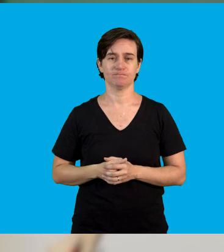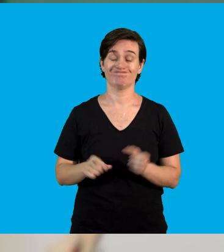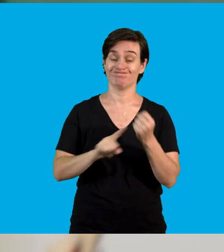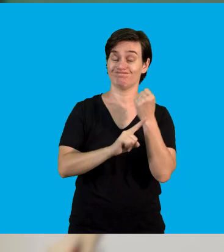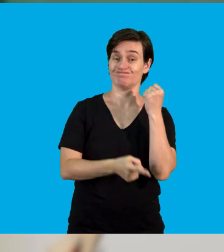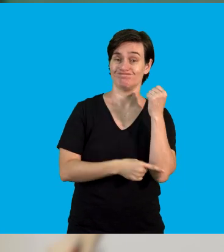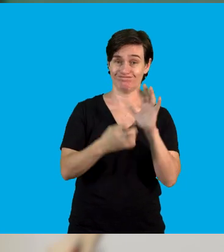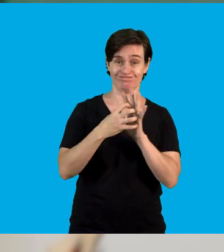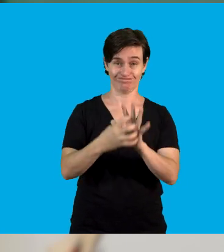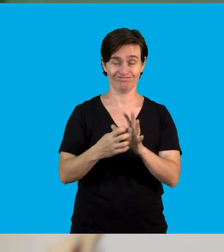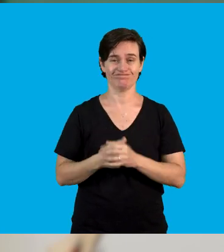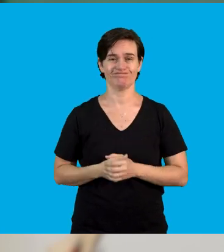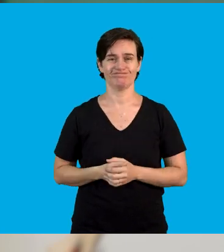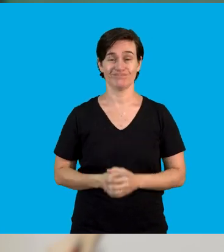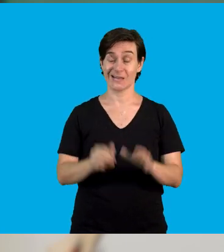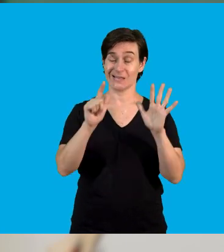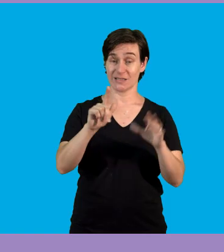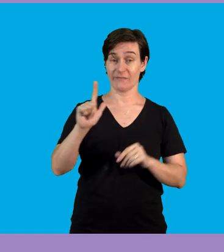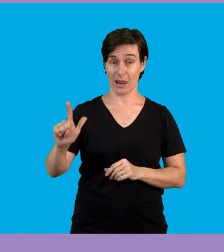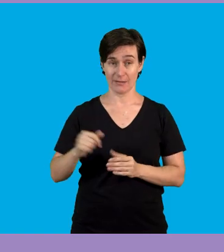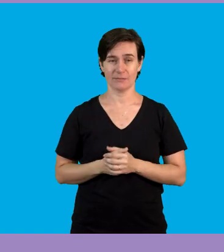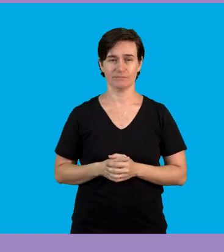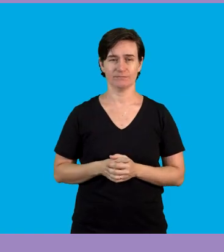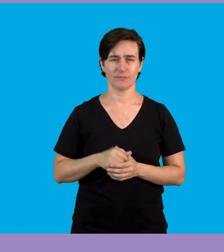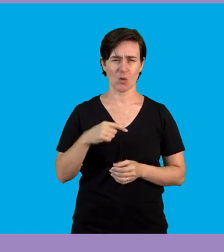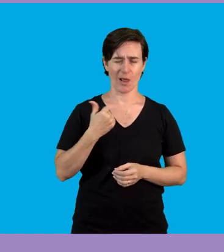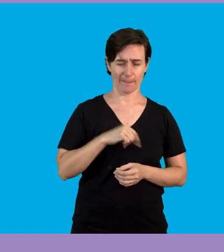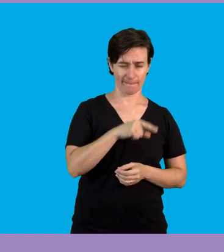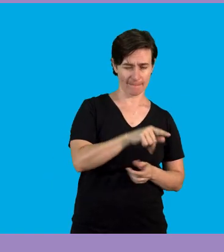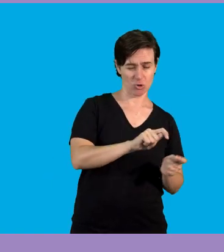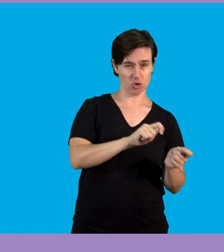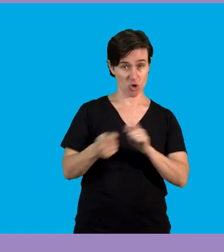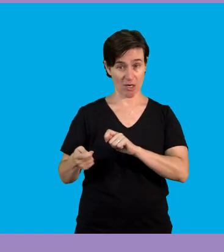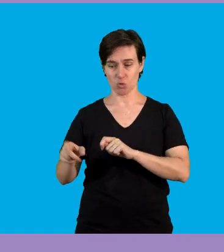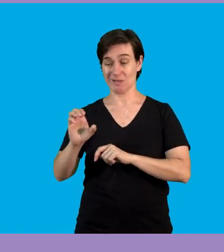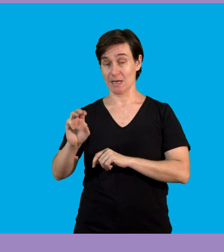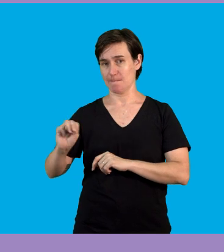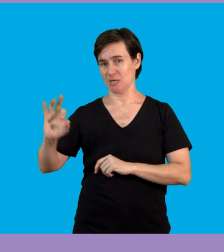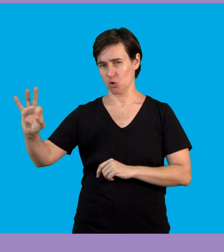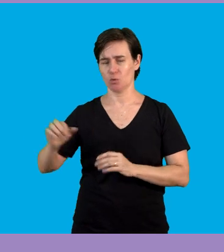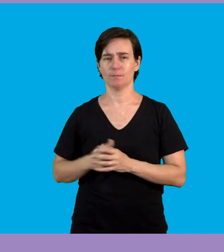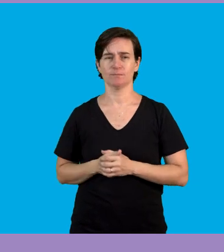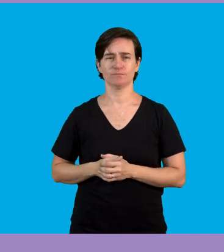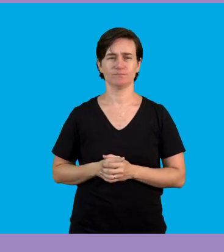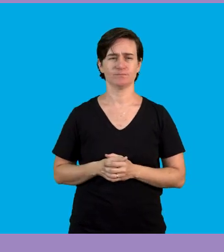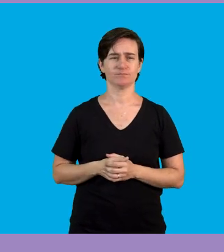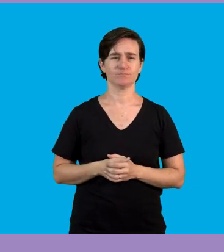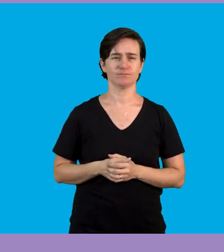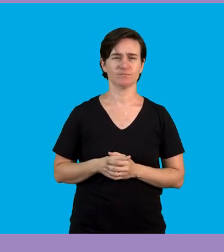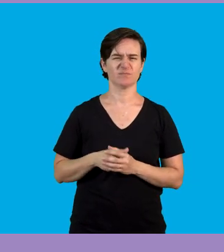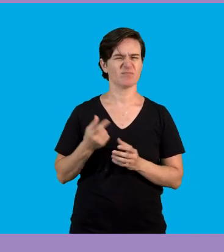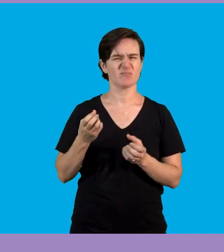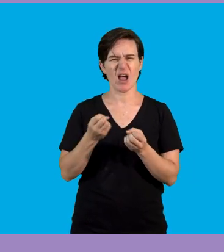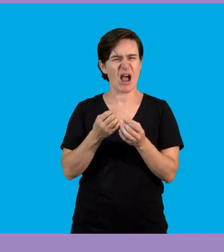last example there. We have 7 liters and we want to now take that to centimeters cubed. How many centimeters cubed do you